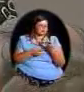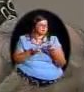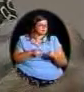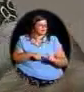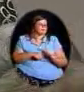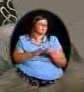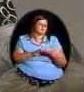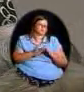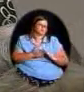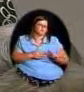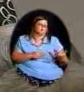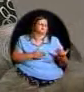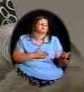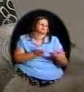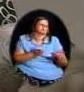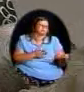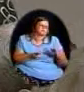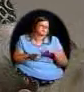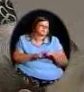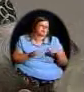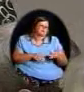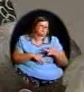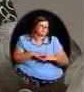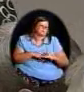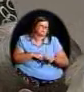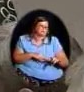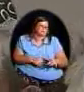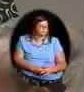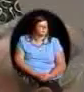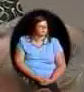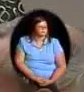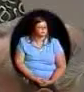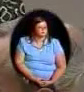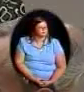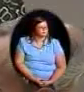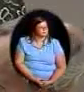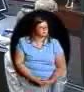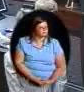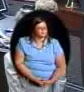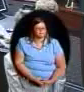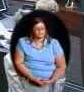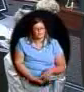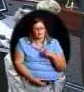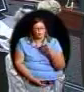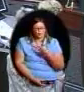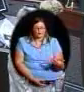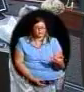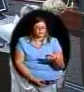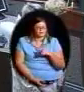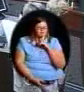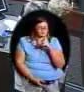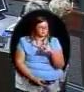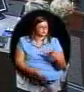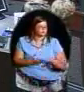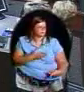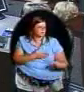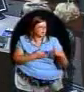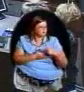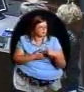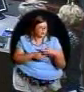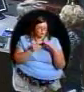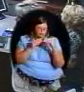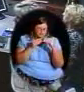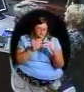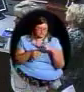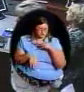what services or activities are available for kids to take opportunities. One of the things that is a priority in teaching and learning,